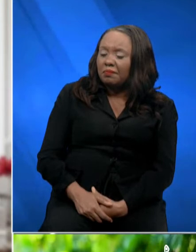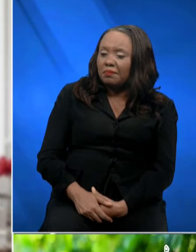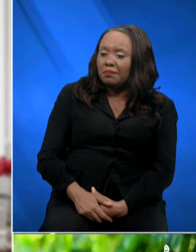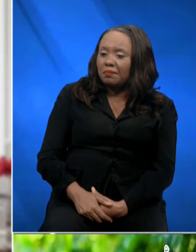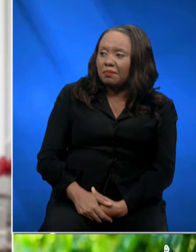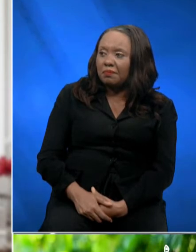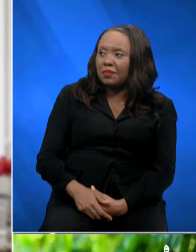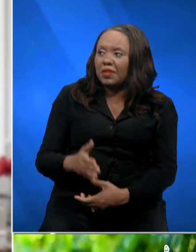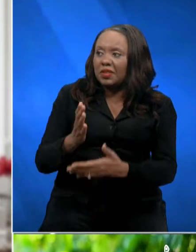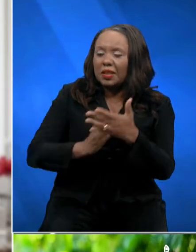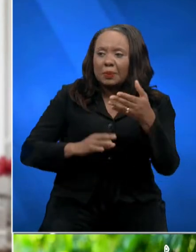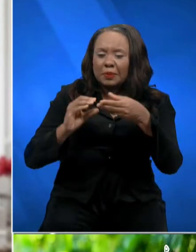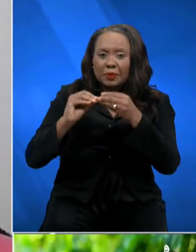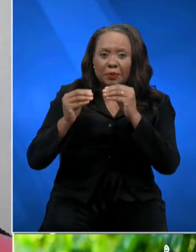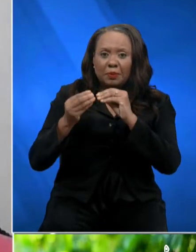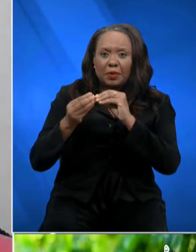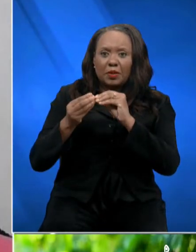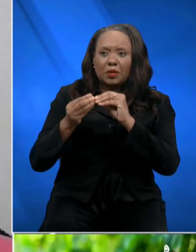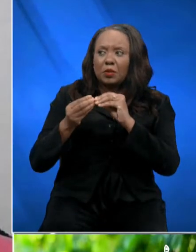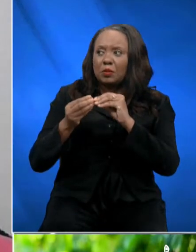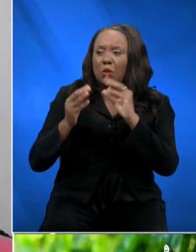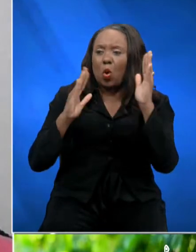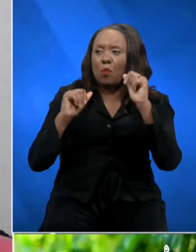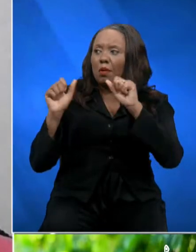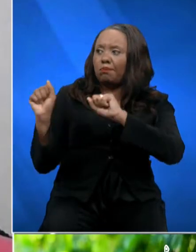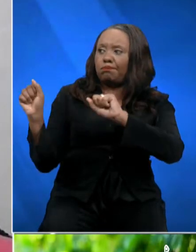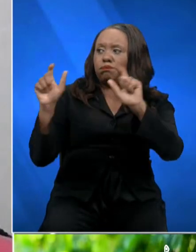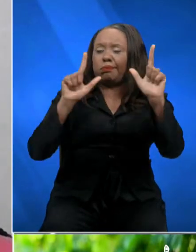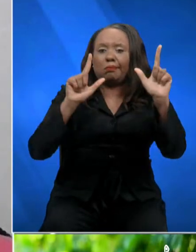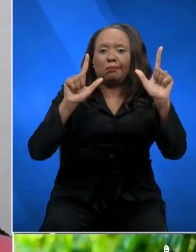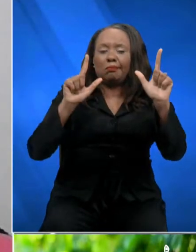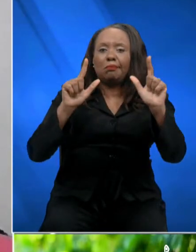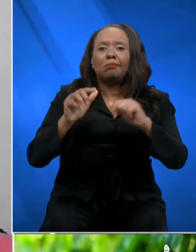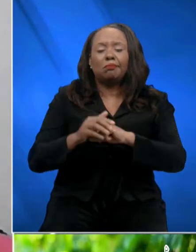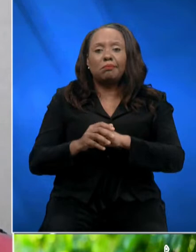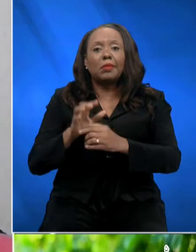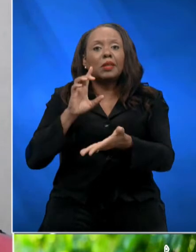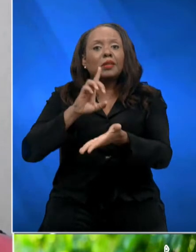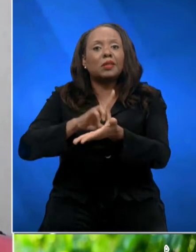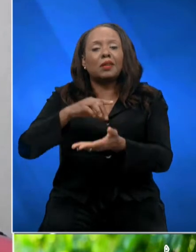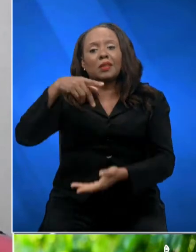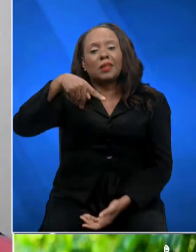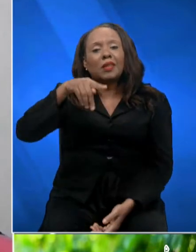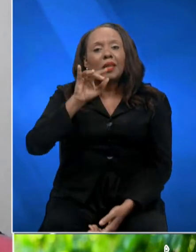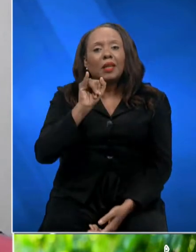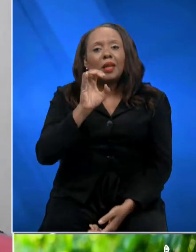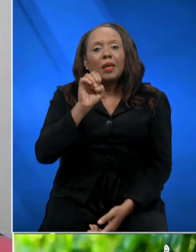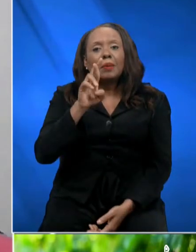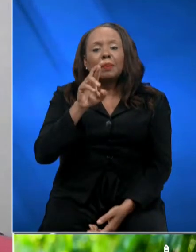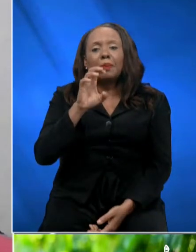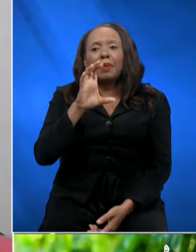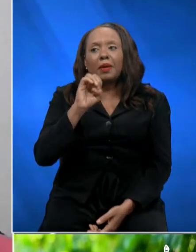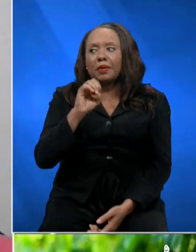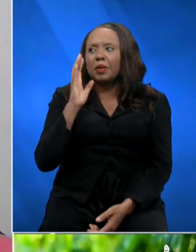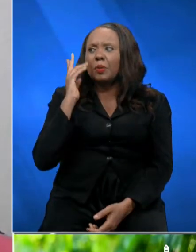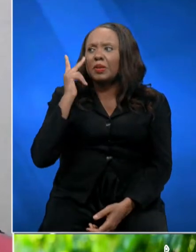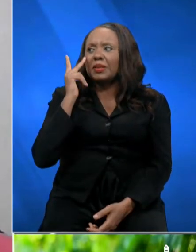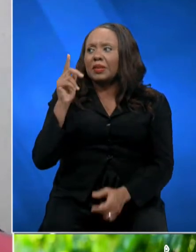up and have Dr. Pierce talk about the slides.